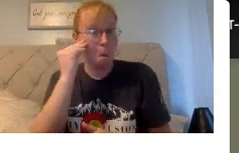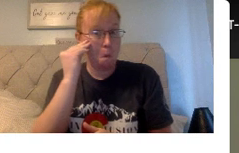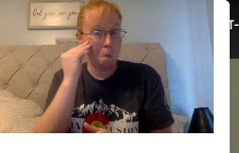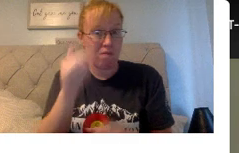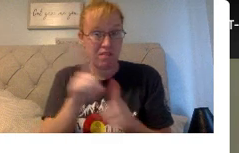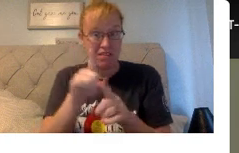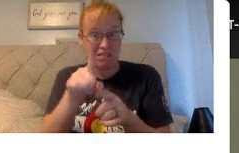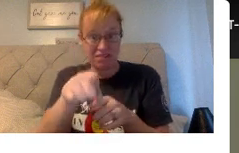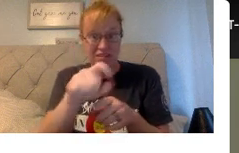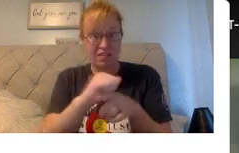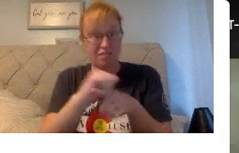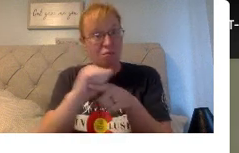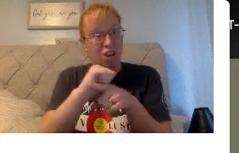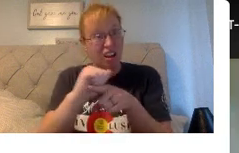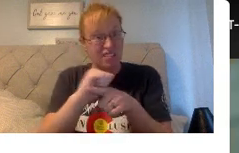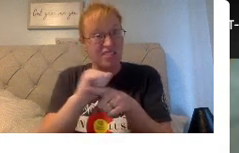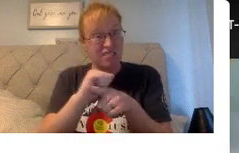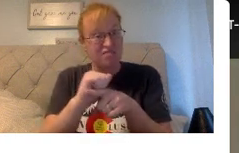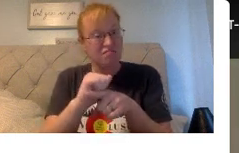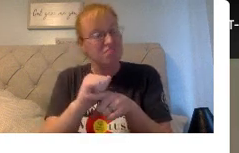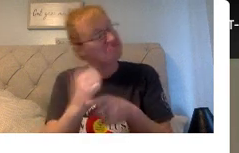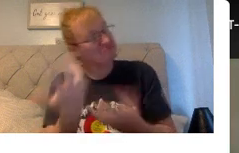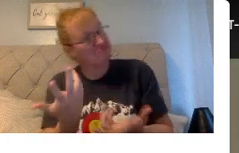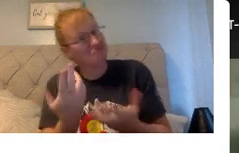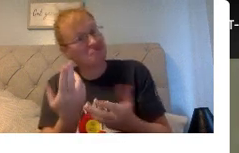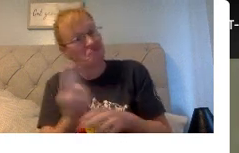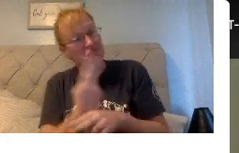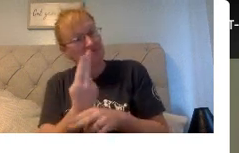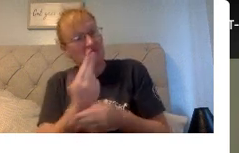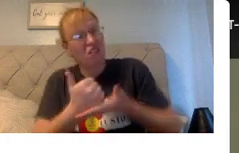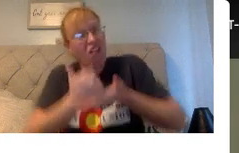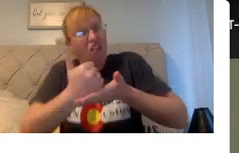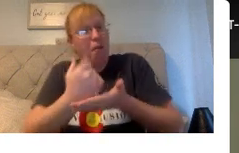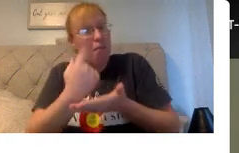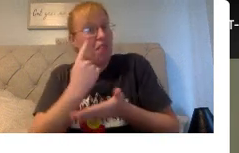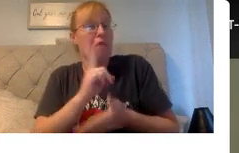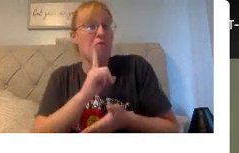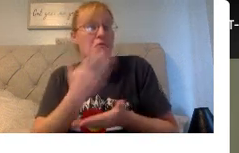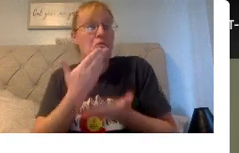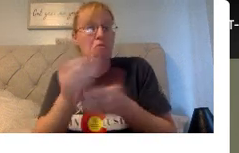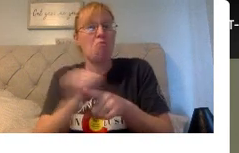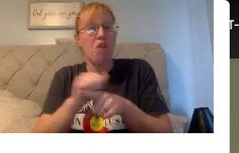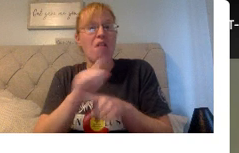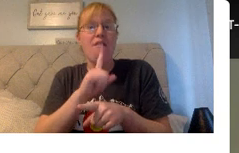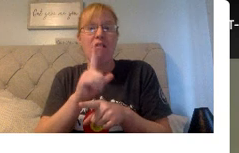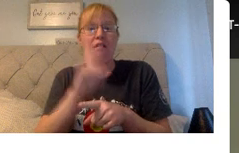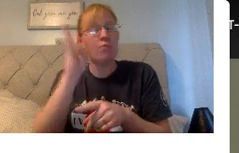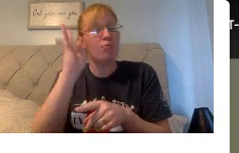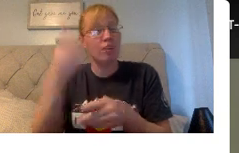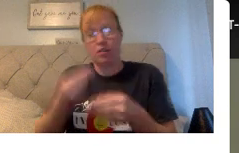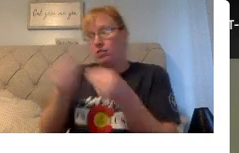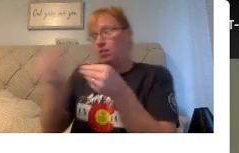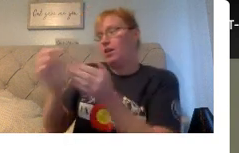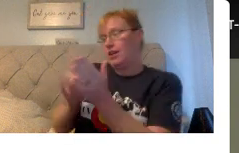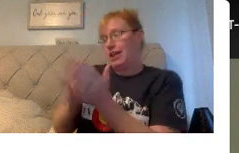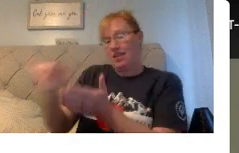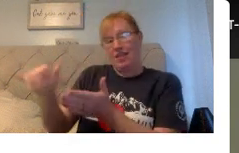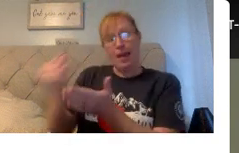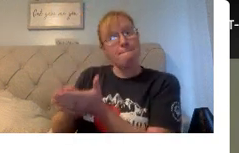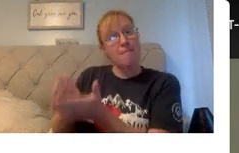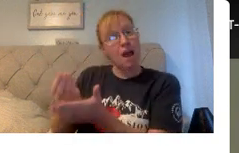this lying around, I would use that to help you. I think it's really good practice to actually pretend to hand the cashier that